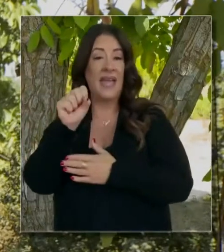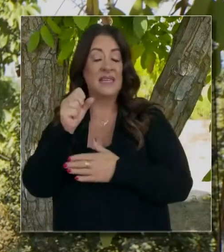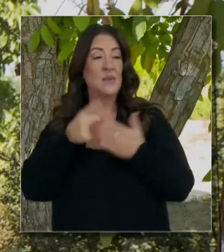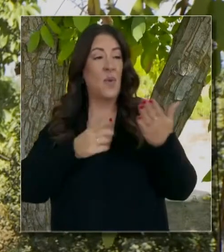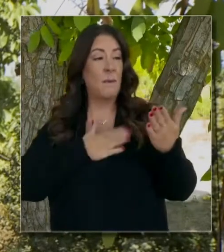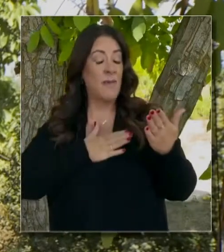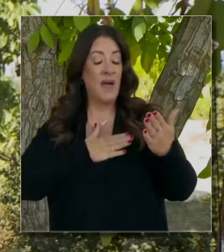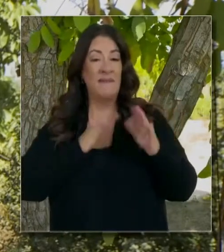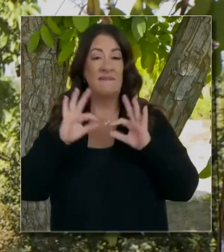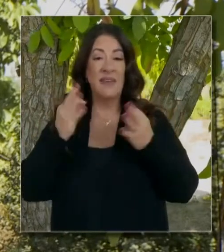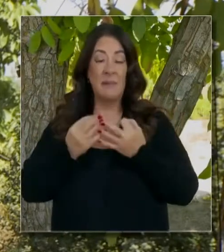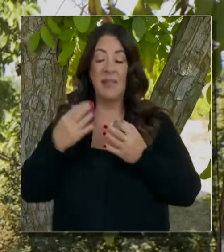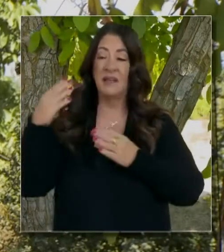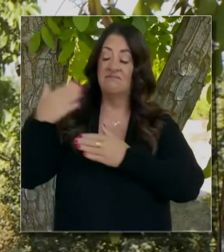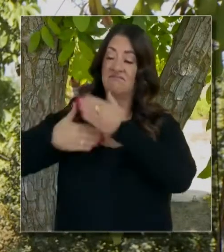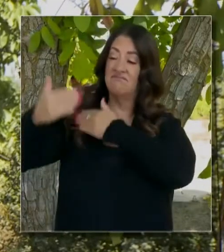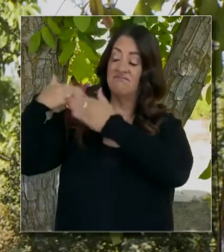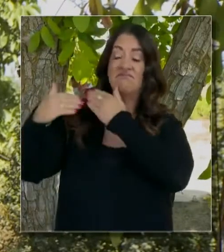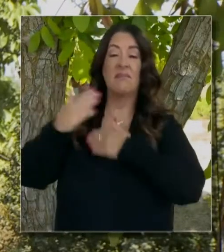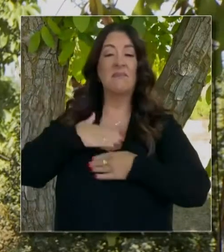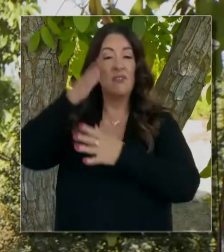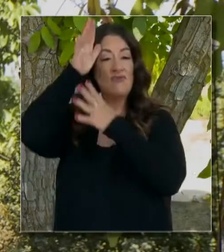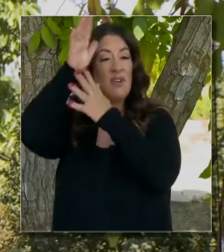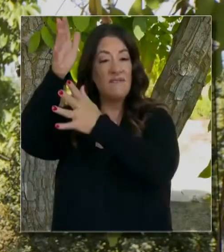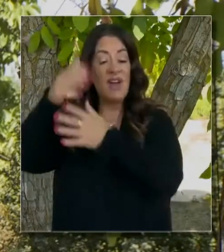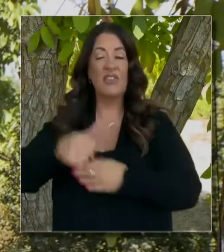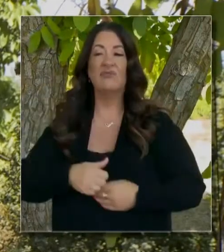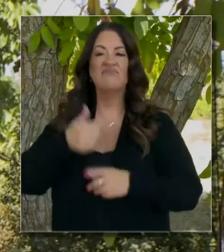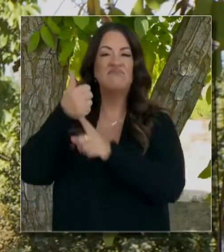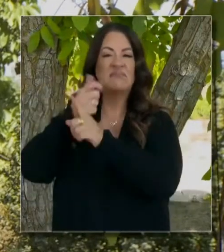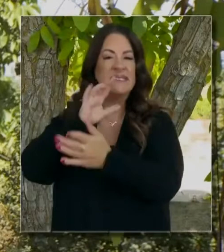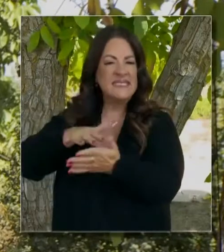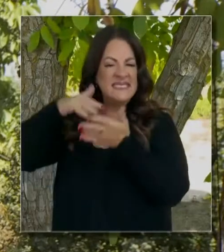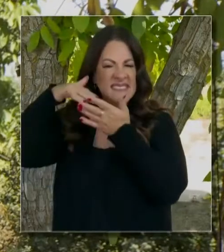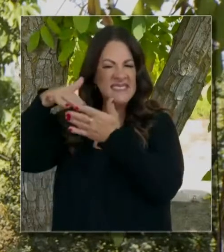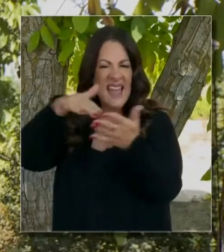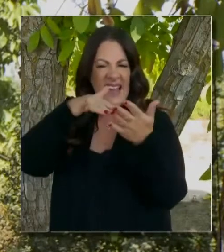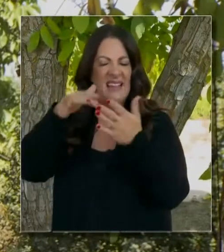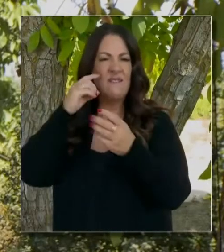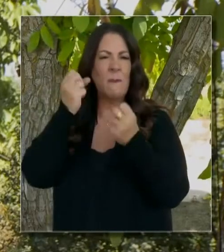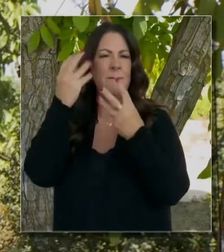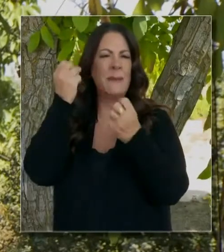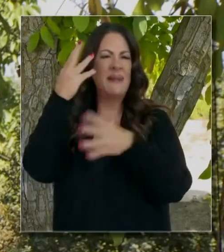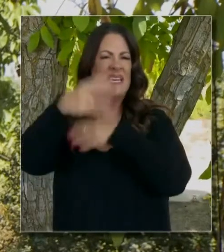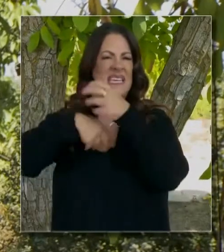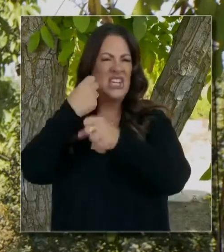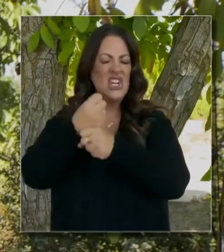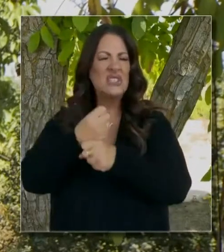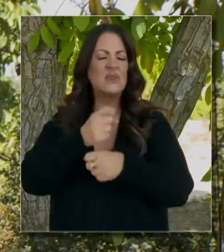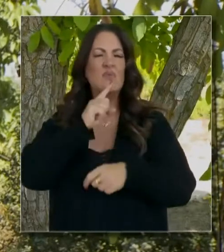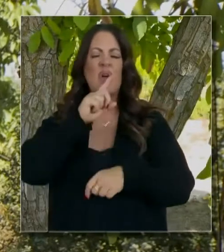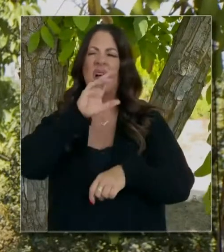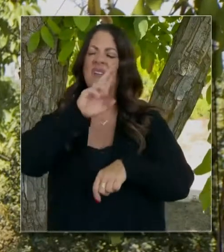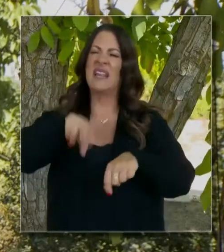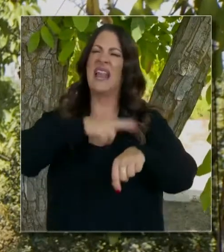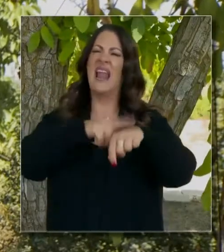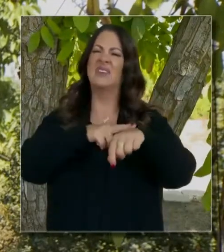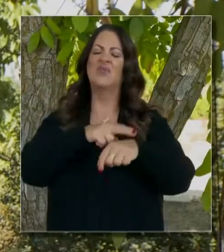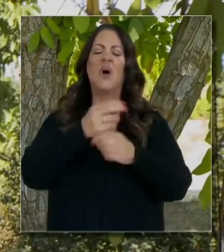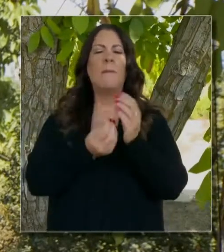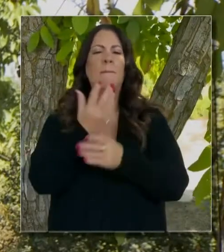generationally. A grandfather that studied for decades native plants